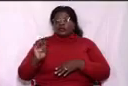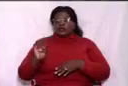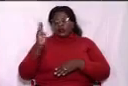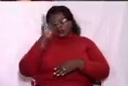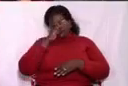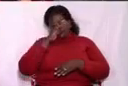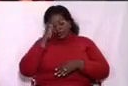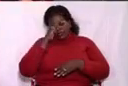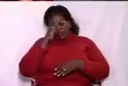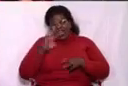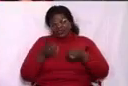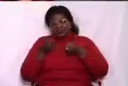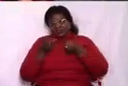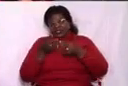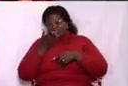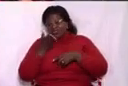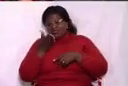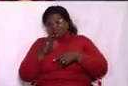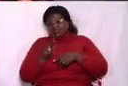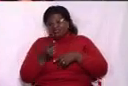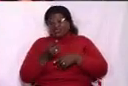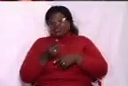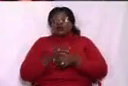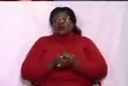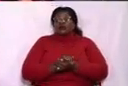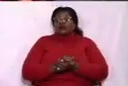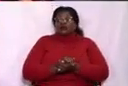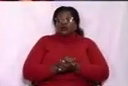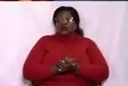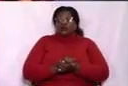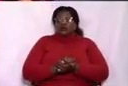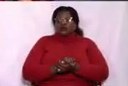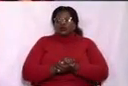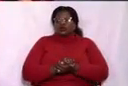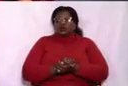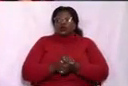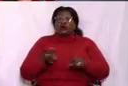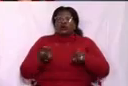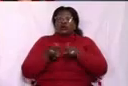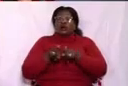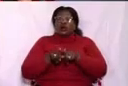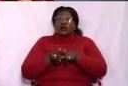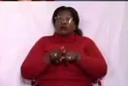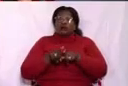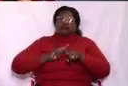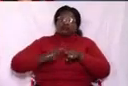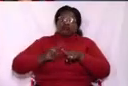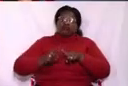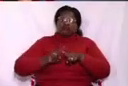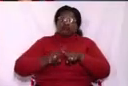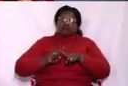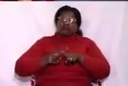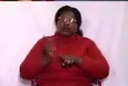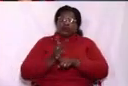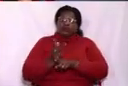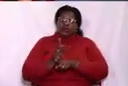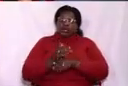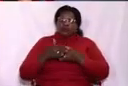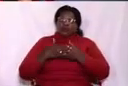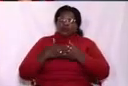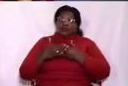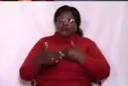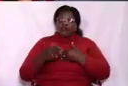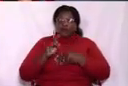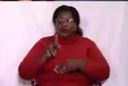compromise quality. All right. We're going to take a quick breather, but before